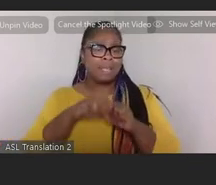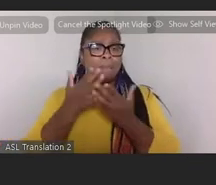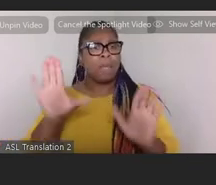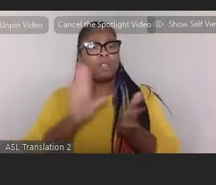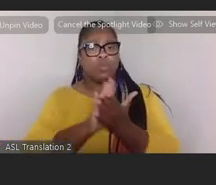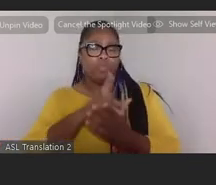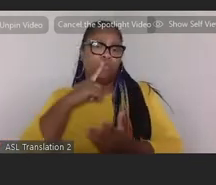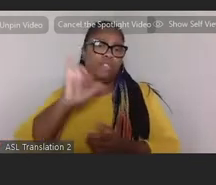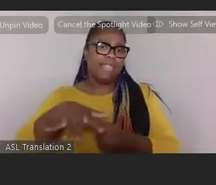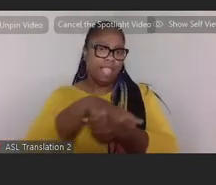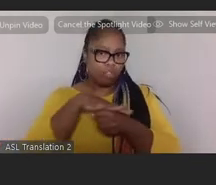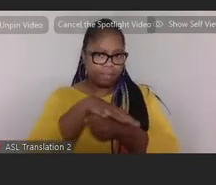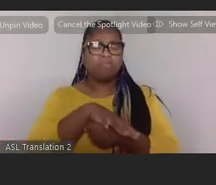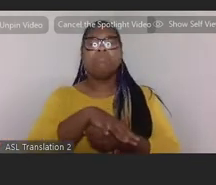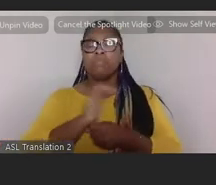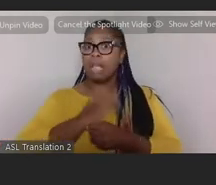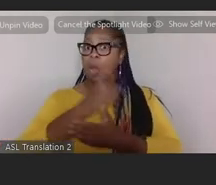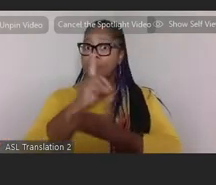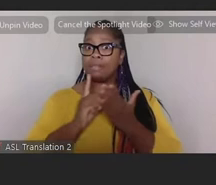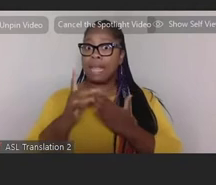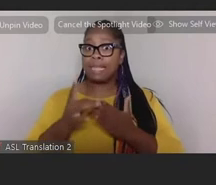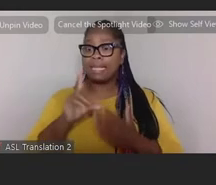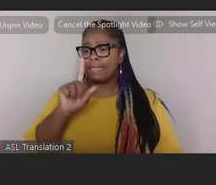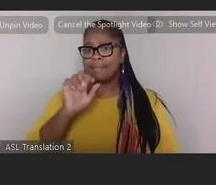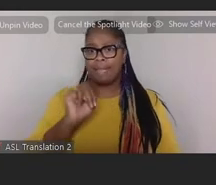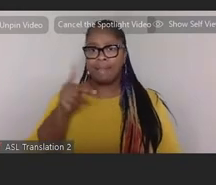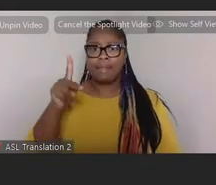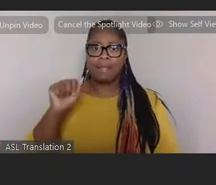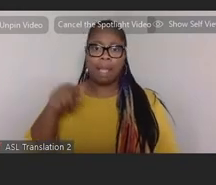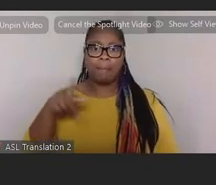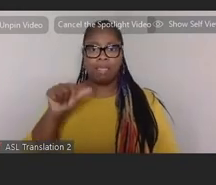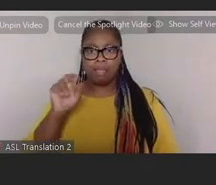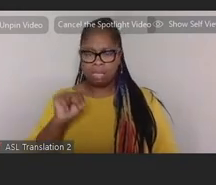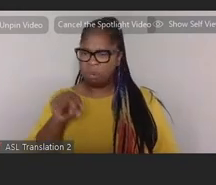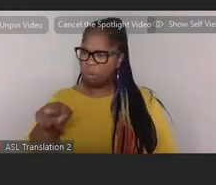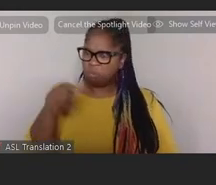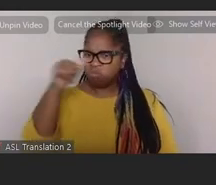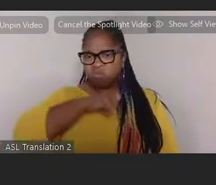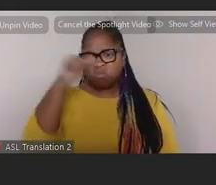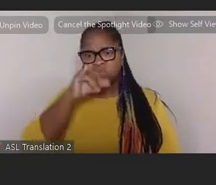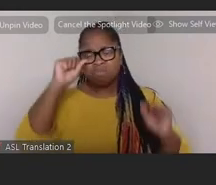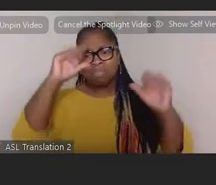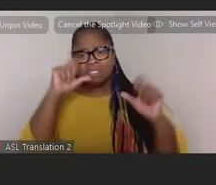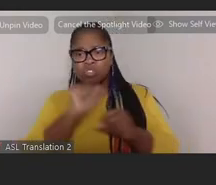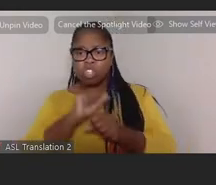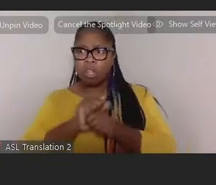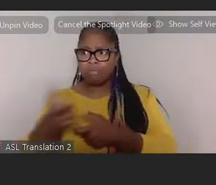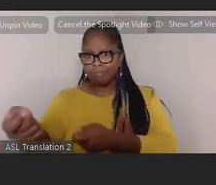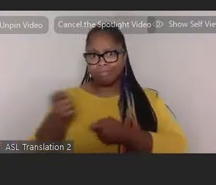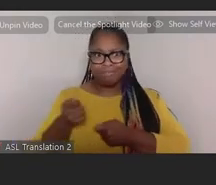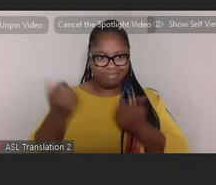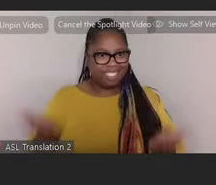area. Our design lead was Dan Kaplan for this project. He did an amazing job, and we brought him on now